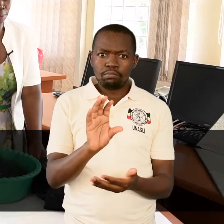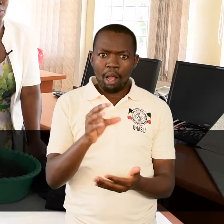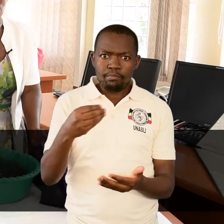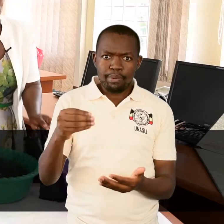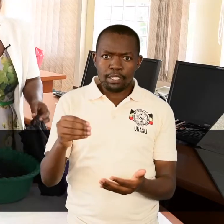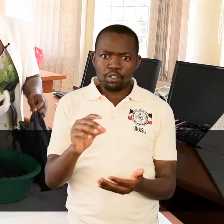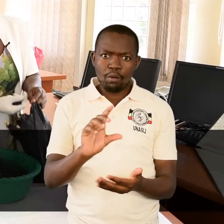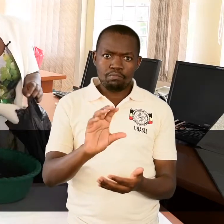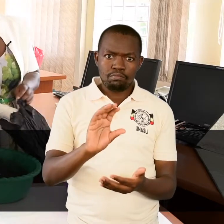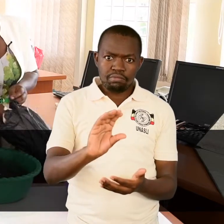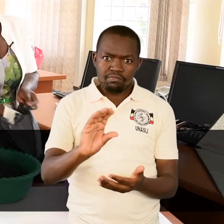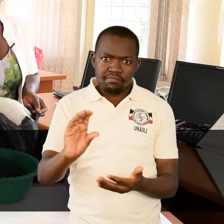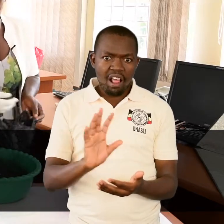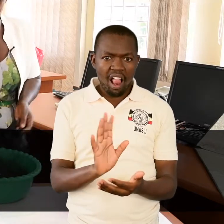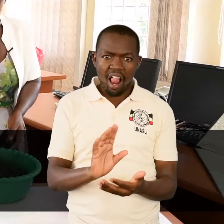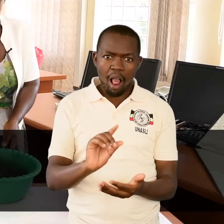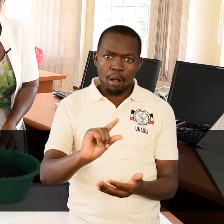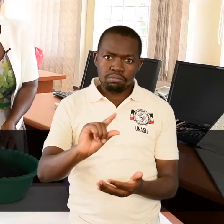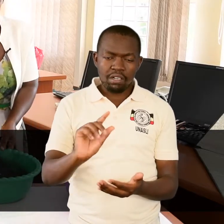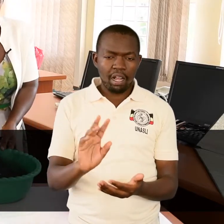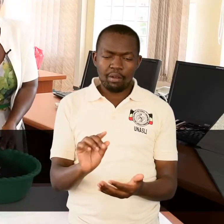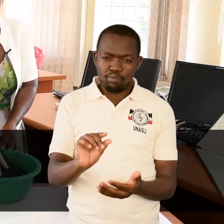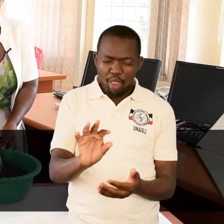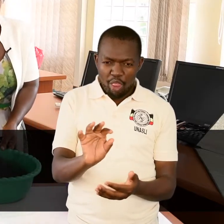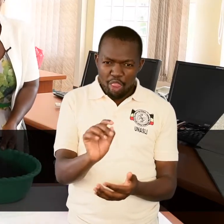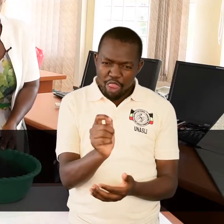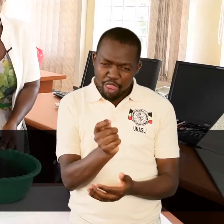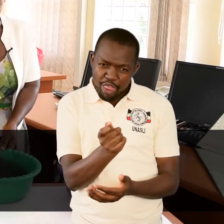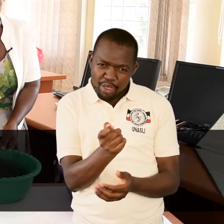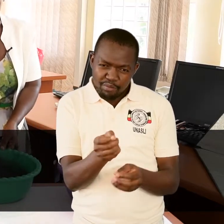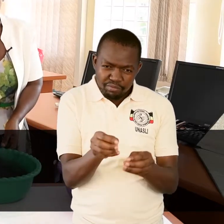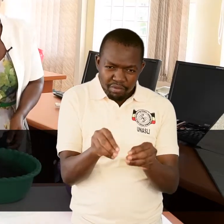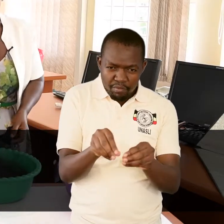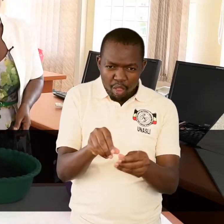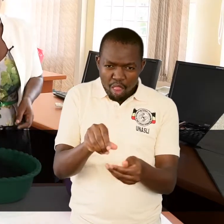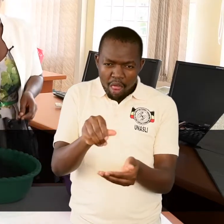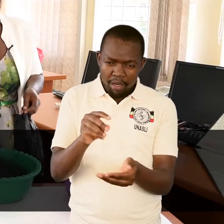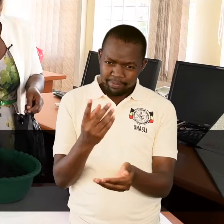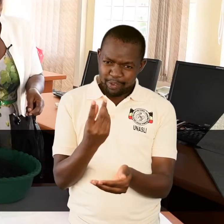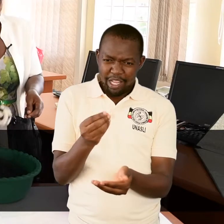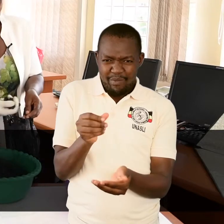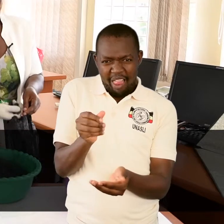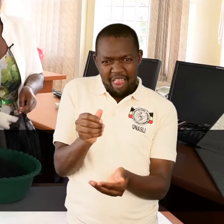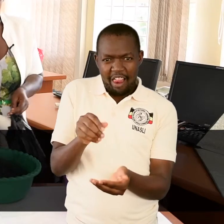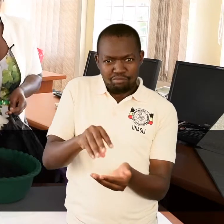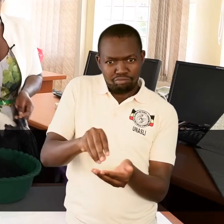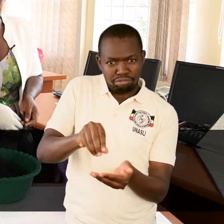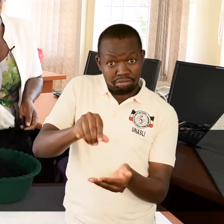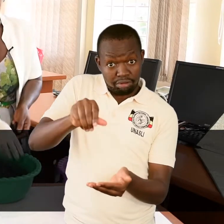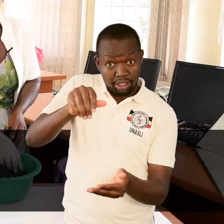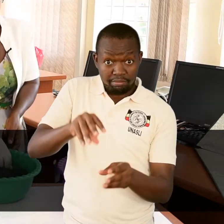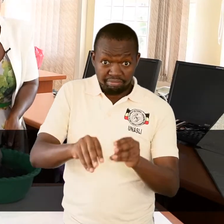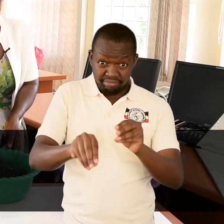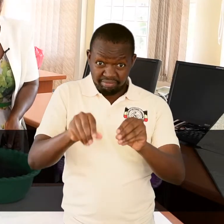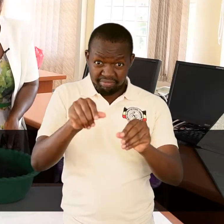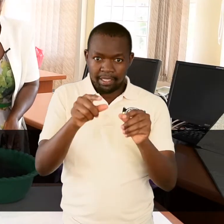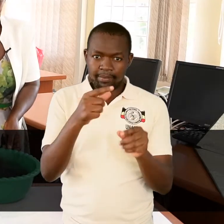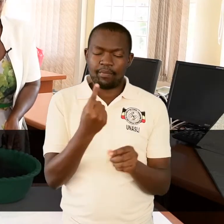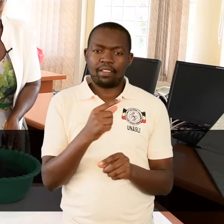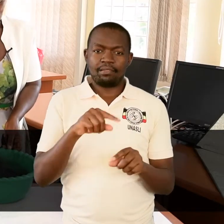Remove them because they are not going to work well. We remain with only the fine particles when you are making